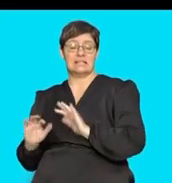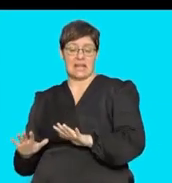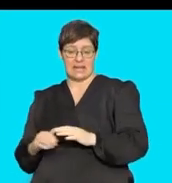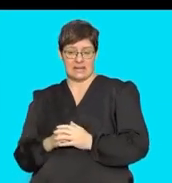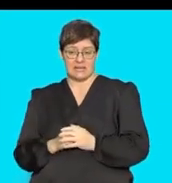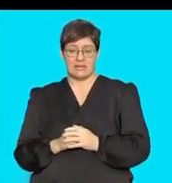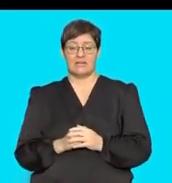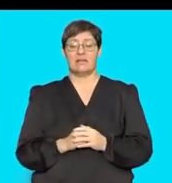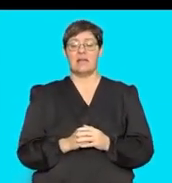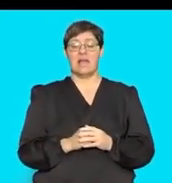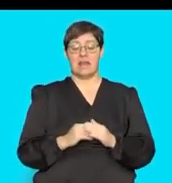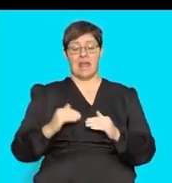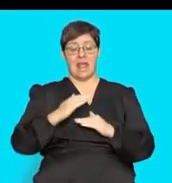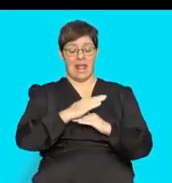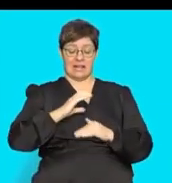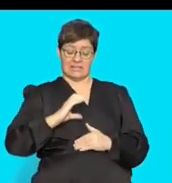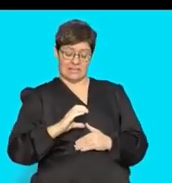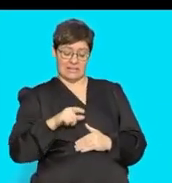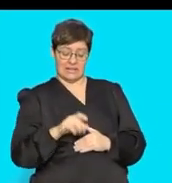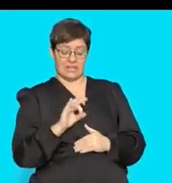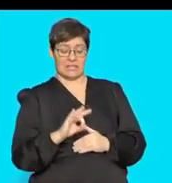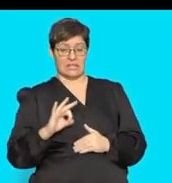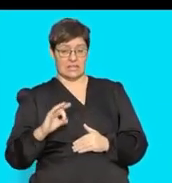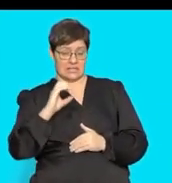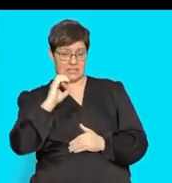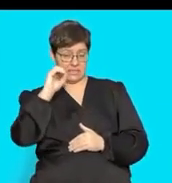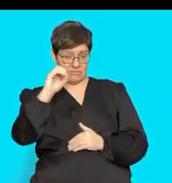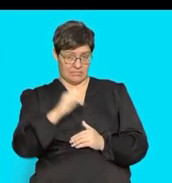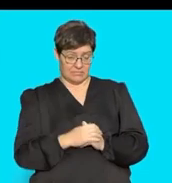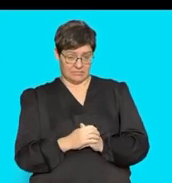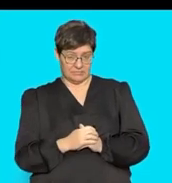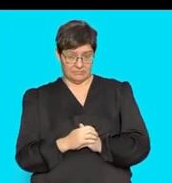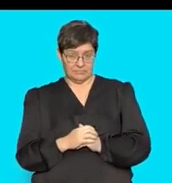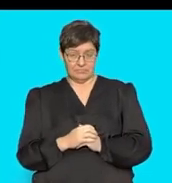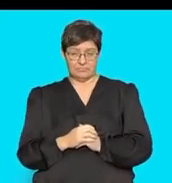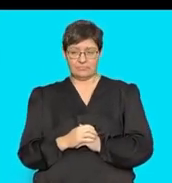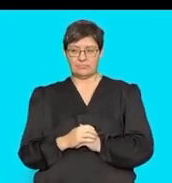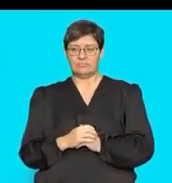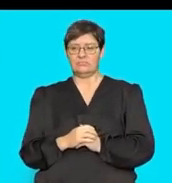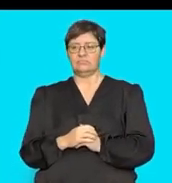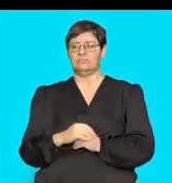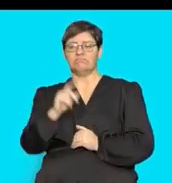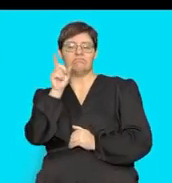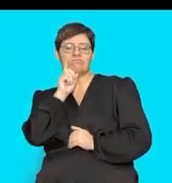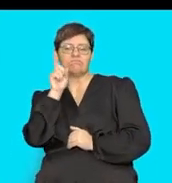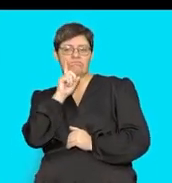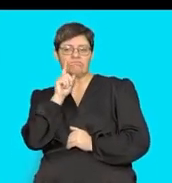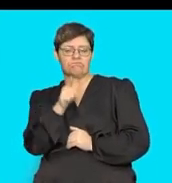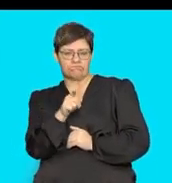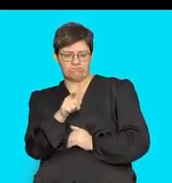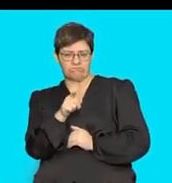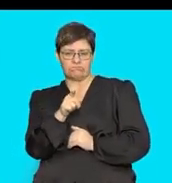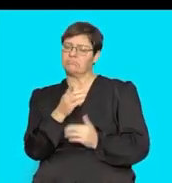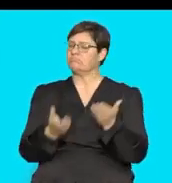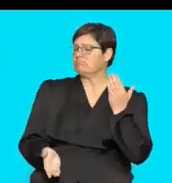have angle C, this angle here, being 33 degrees. Now again, we've got to test to see if this is the